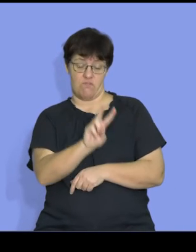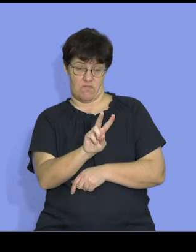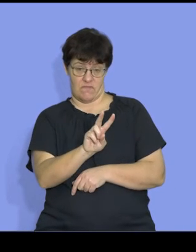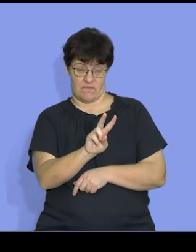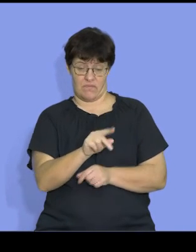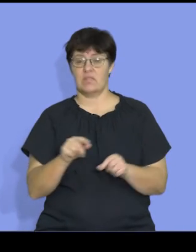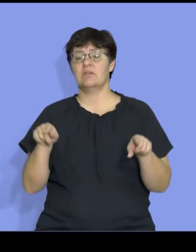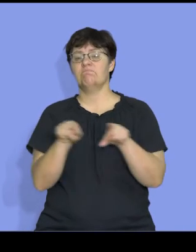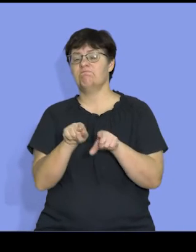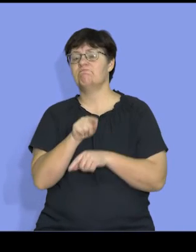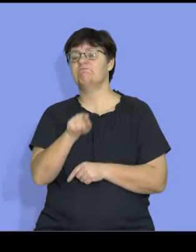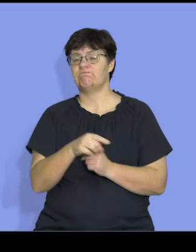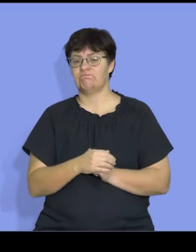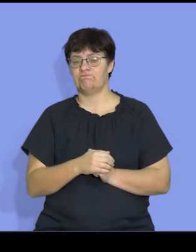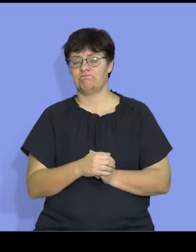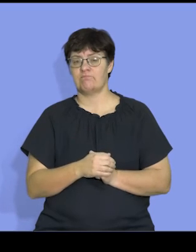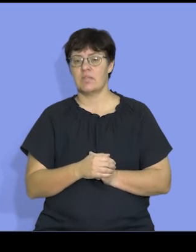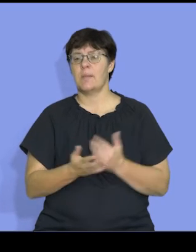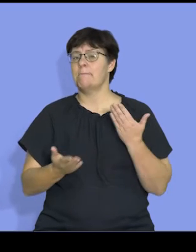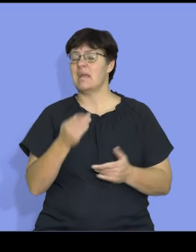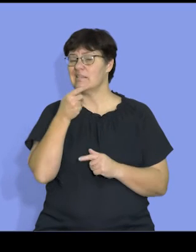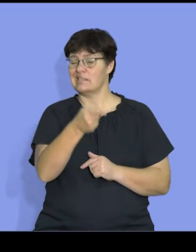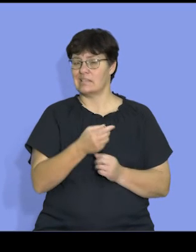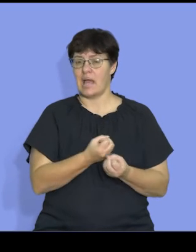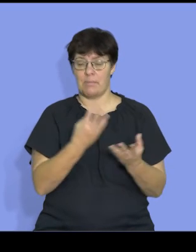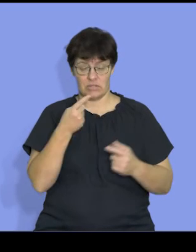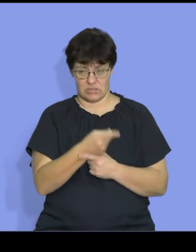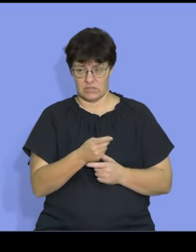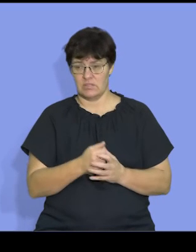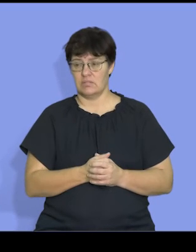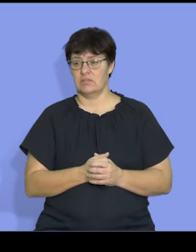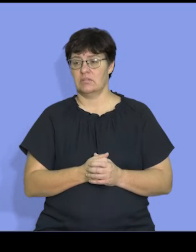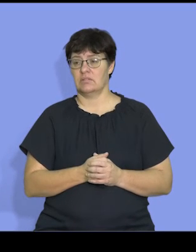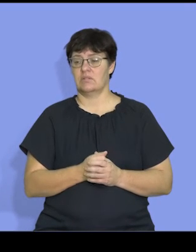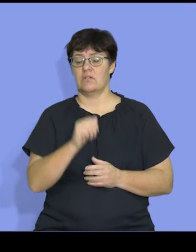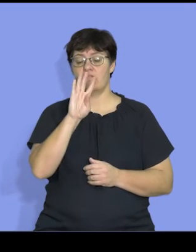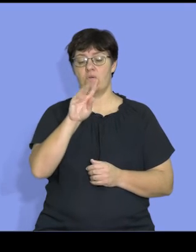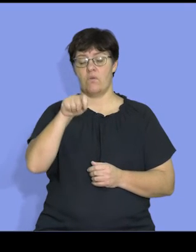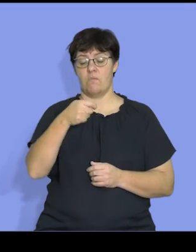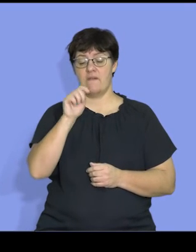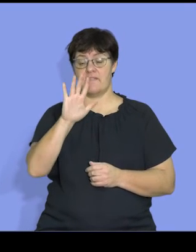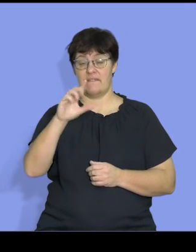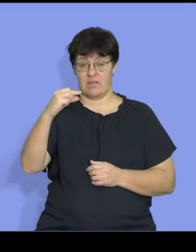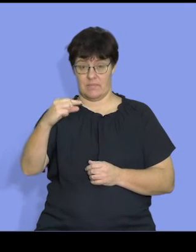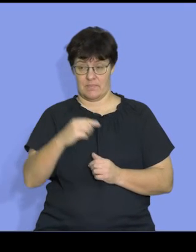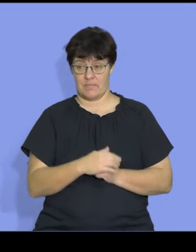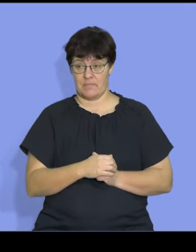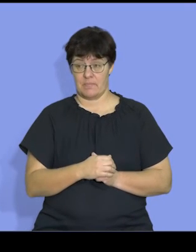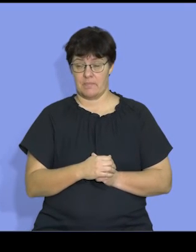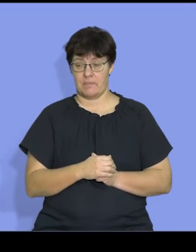is the mass of the solid that dissolves completely as we form this standard solution is 4,5 grams,